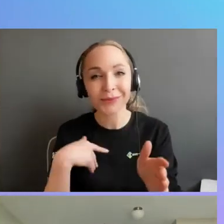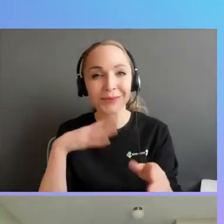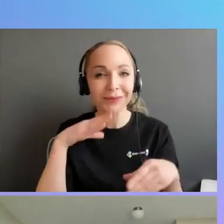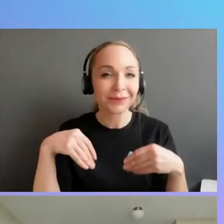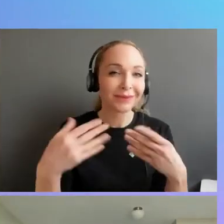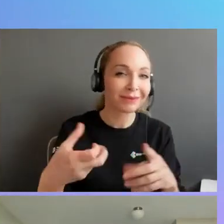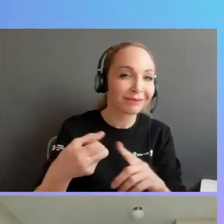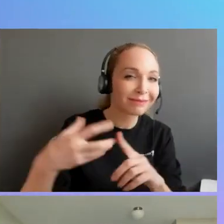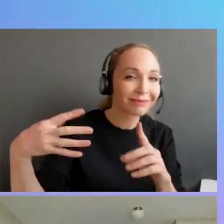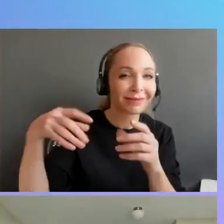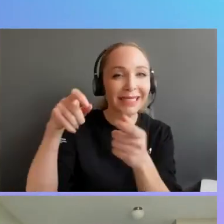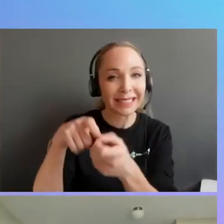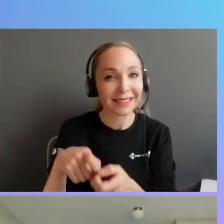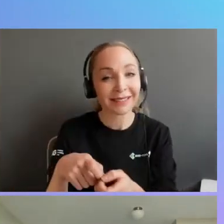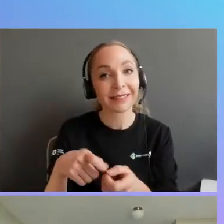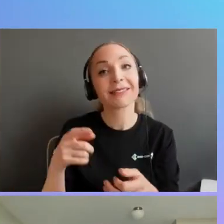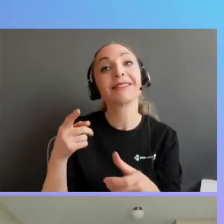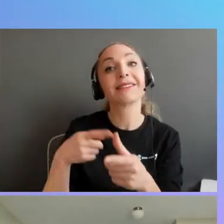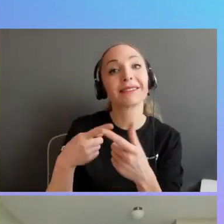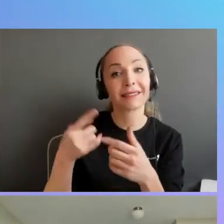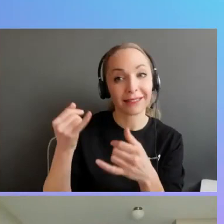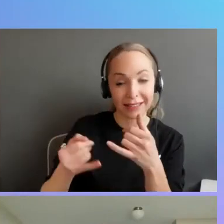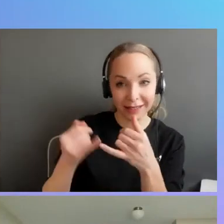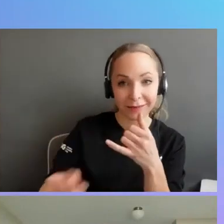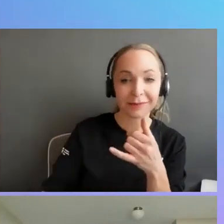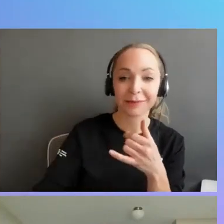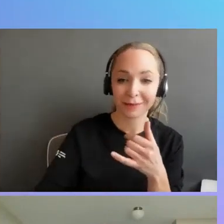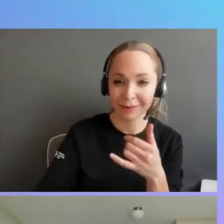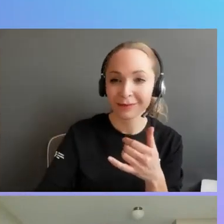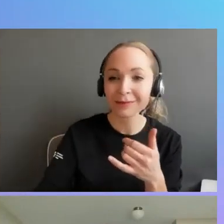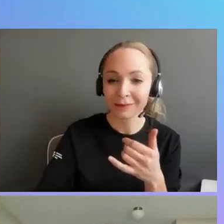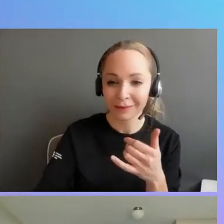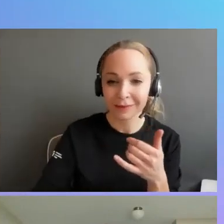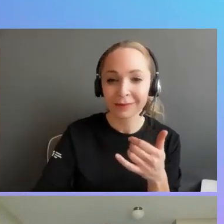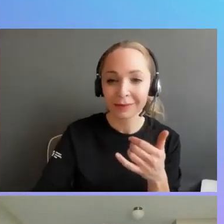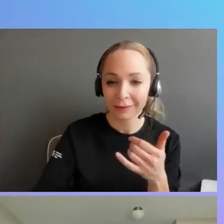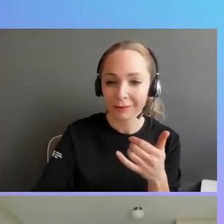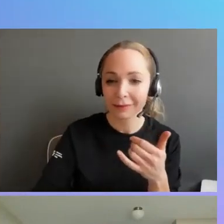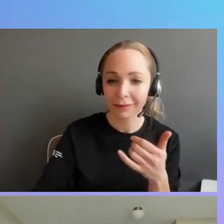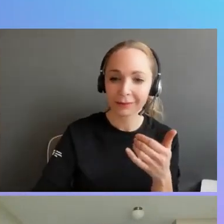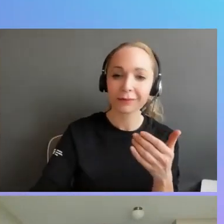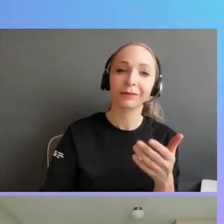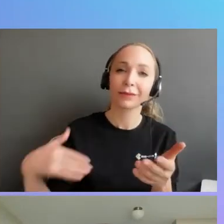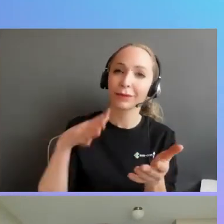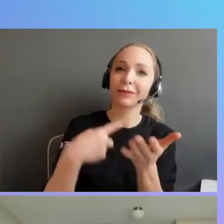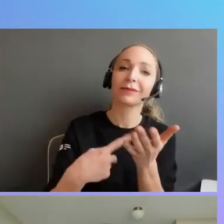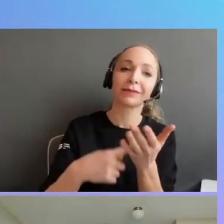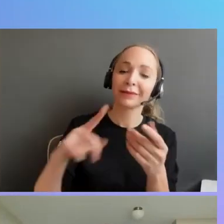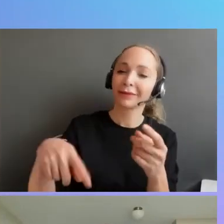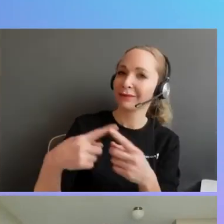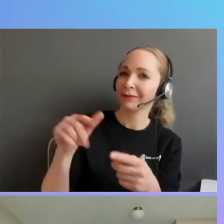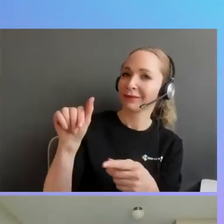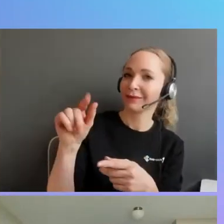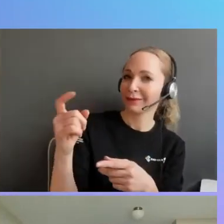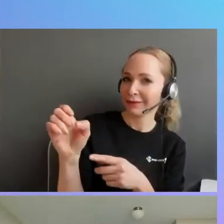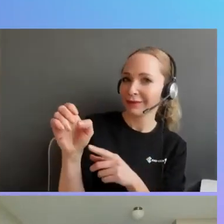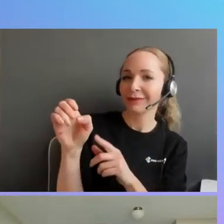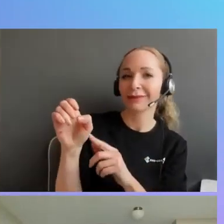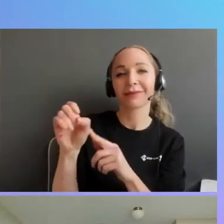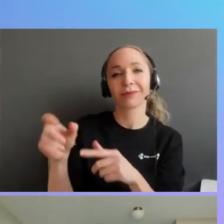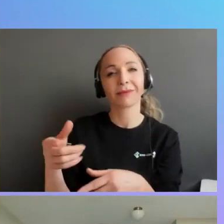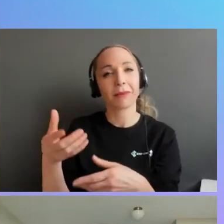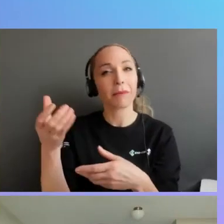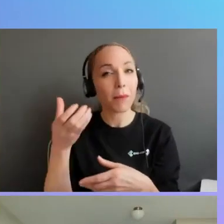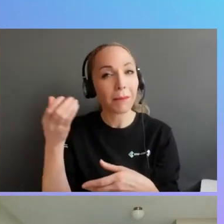spend at the end a little bit of time talking about access trusted results for mobile. How do we ensure that we're providing you with meaningful